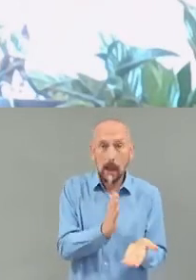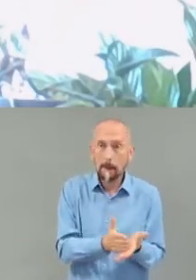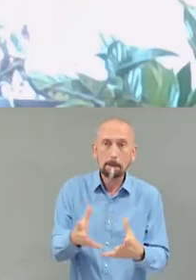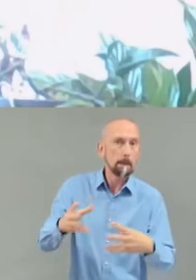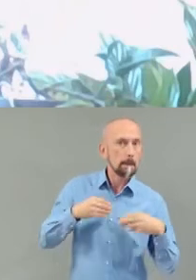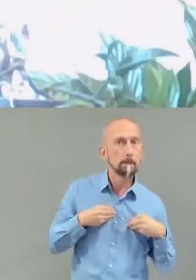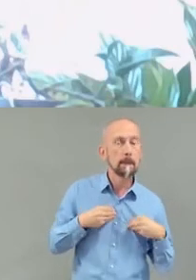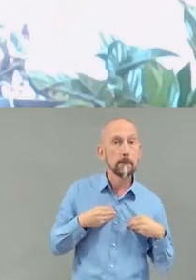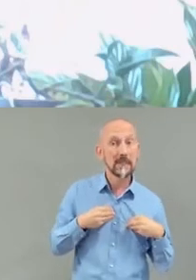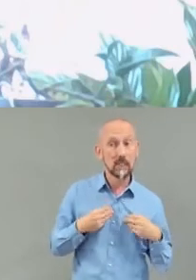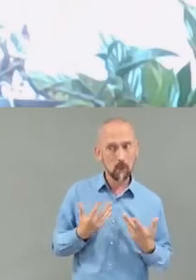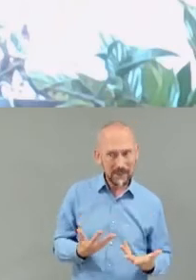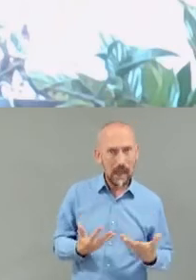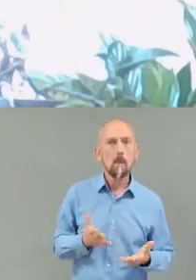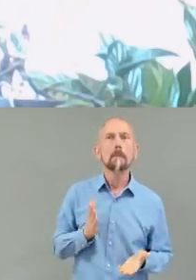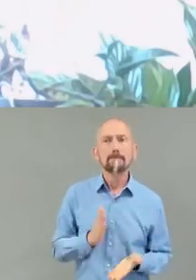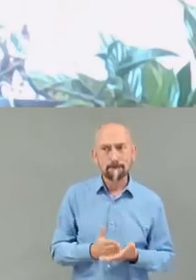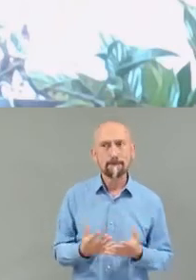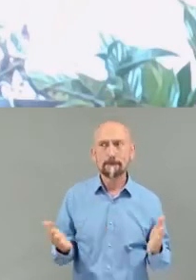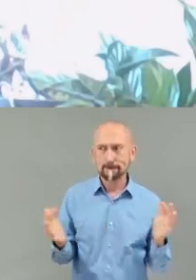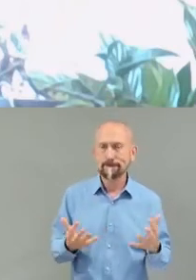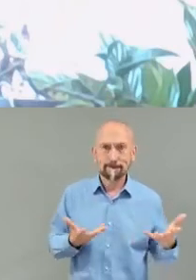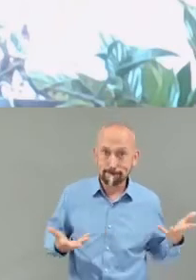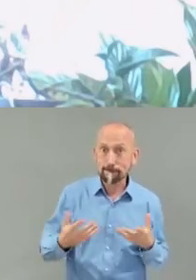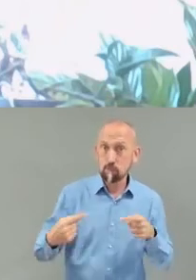being had, forums where bitter truths of